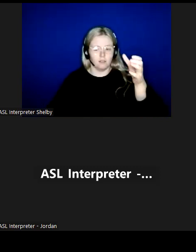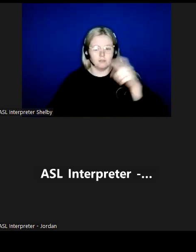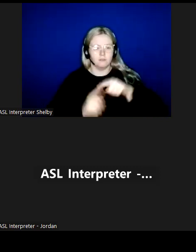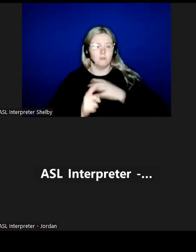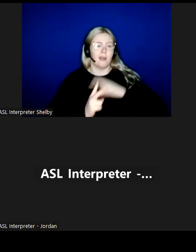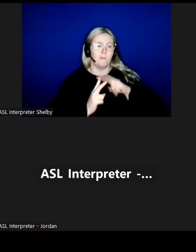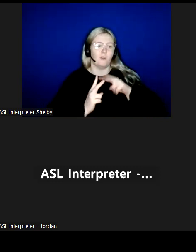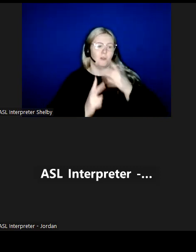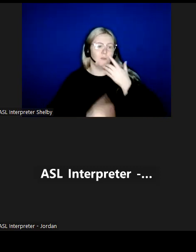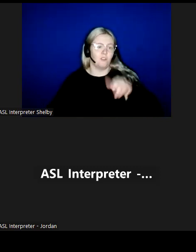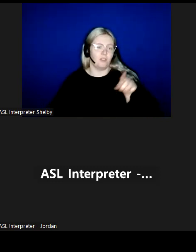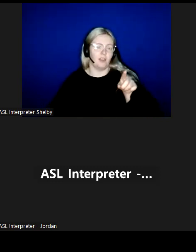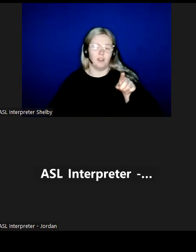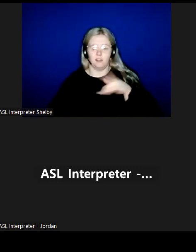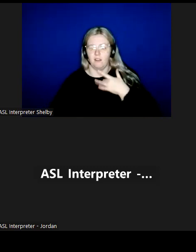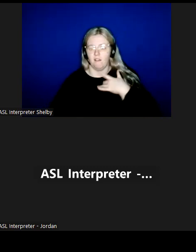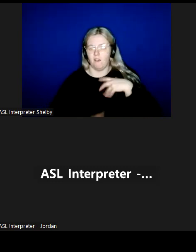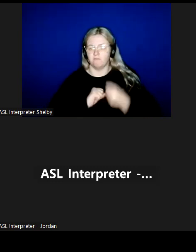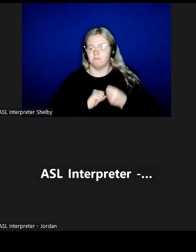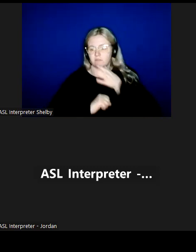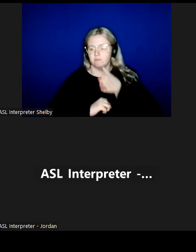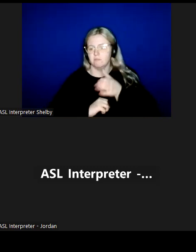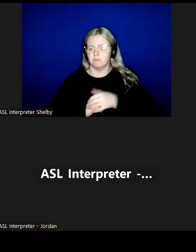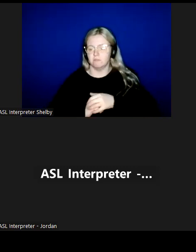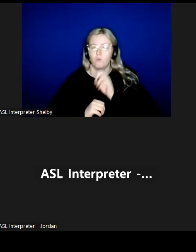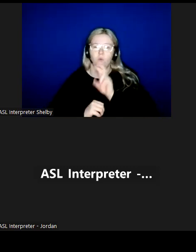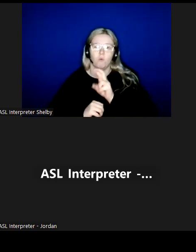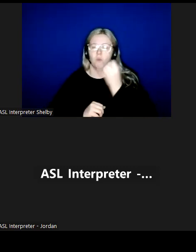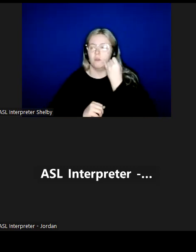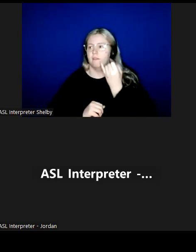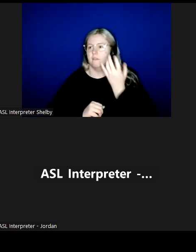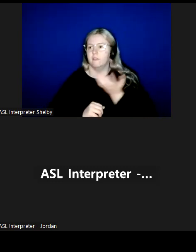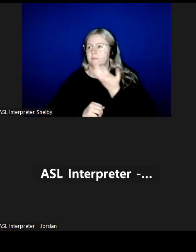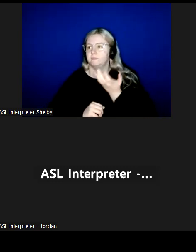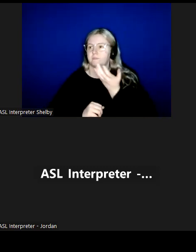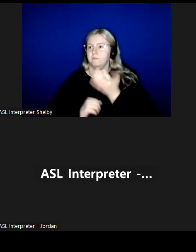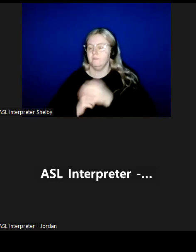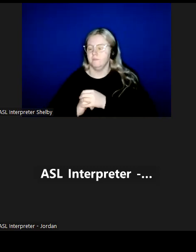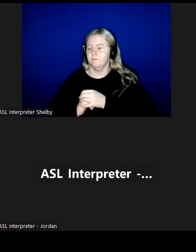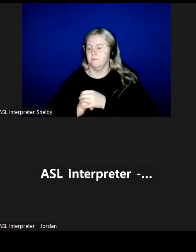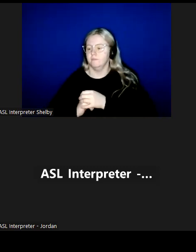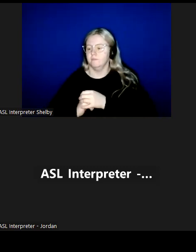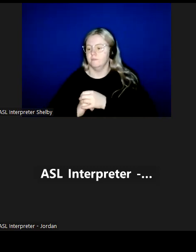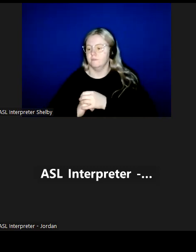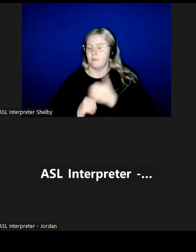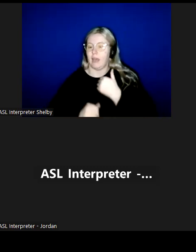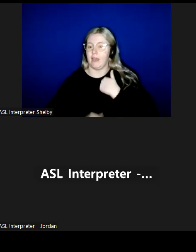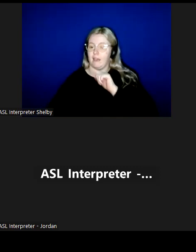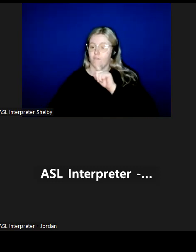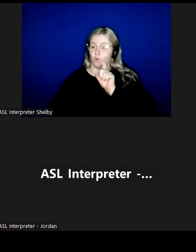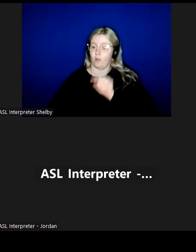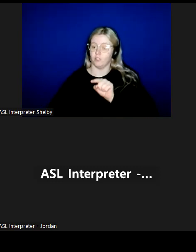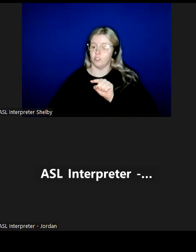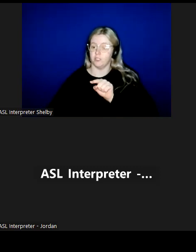eat. It shows up when there's a question that you normally would have asked your loved one and